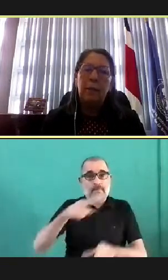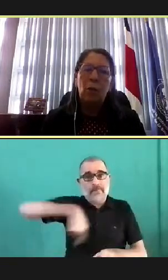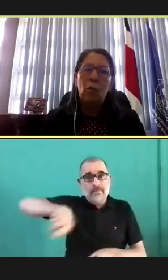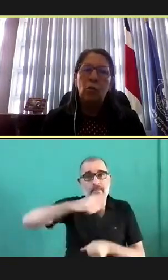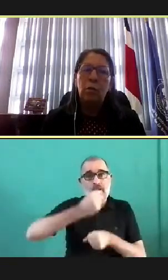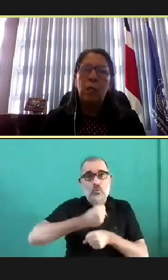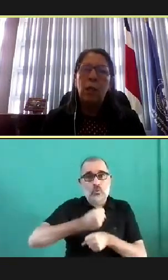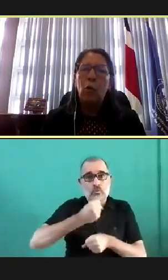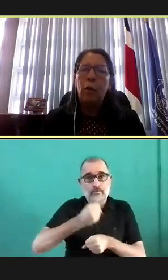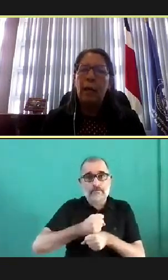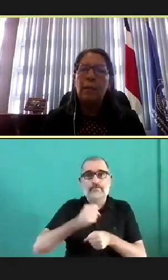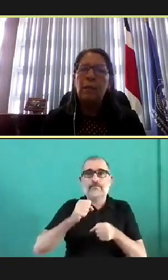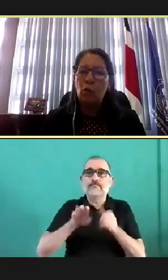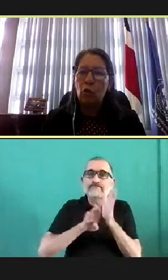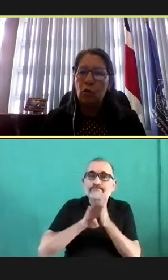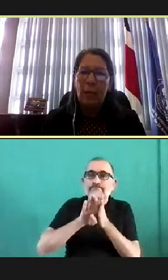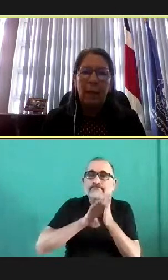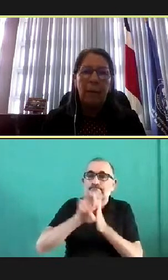have specific